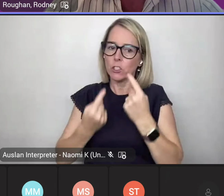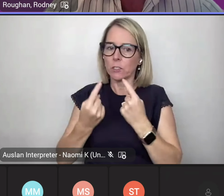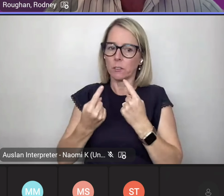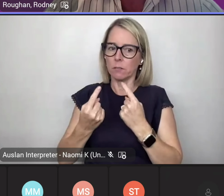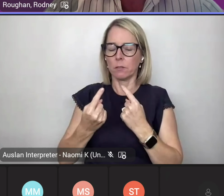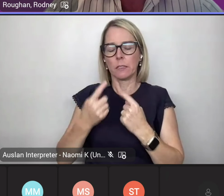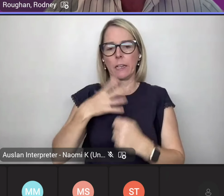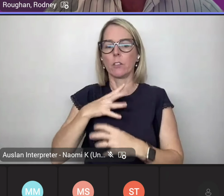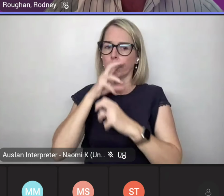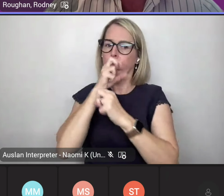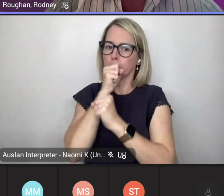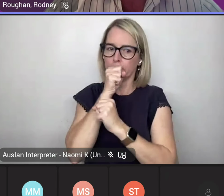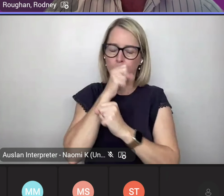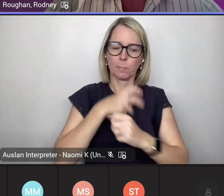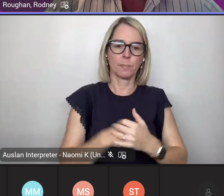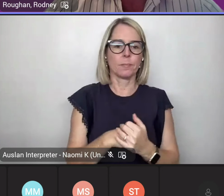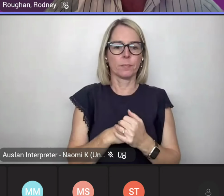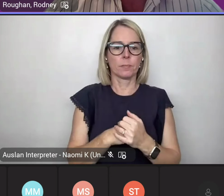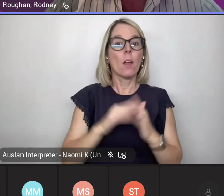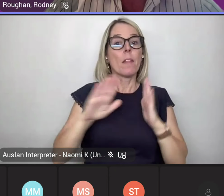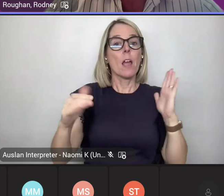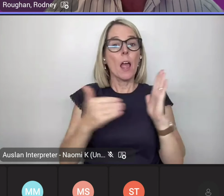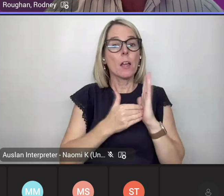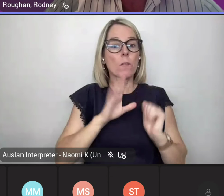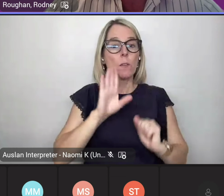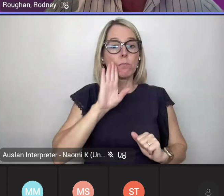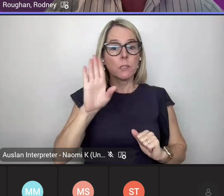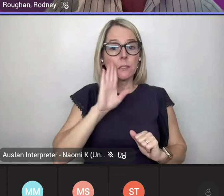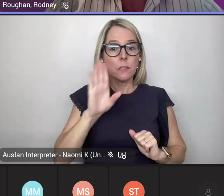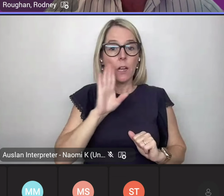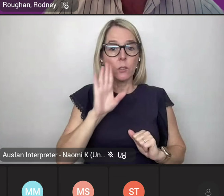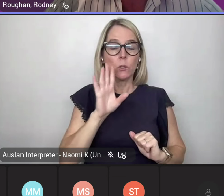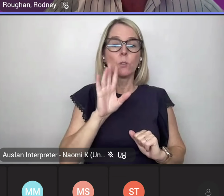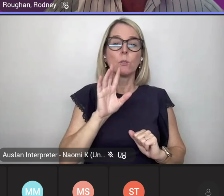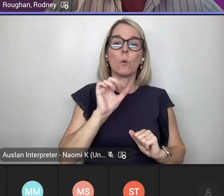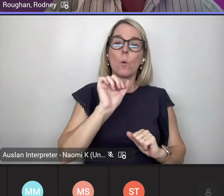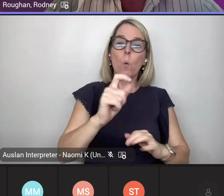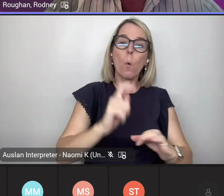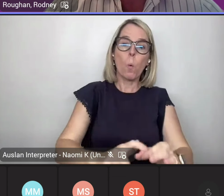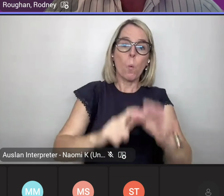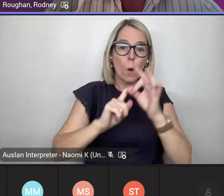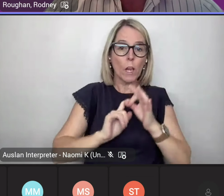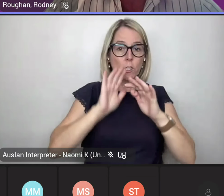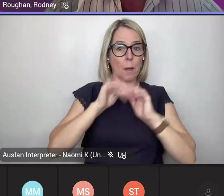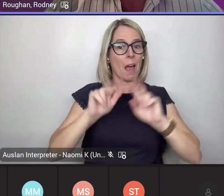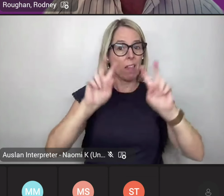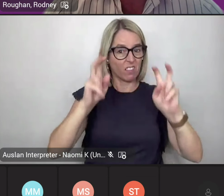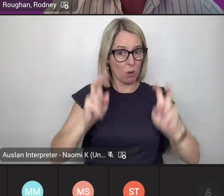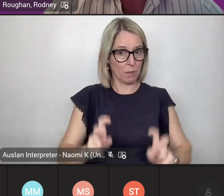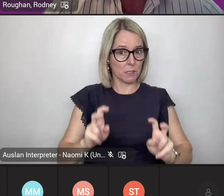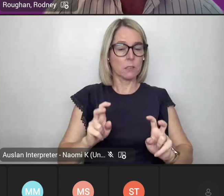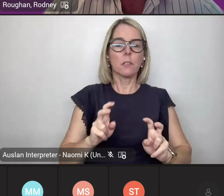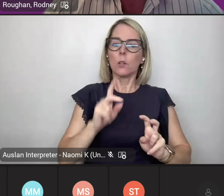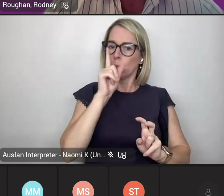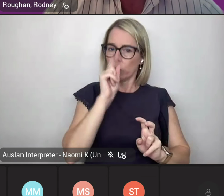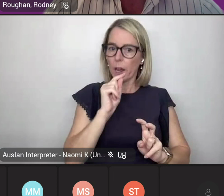At the end of the presentation, we will invite you to place questions about today's topic in the chat feature of